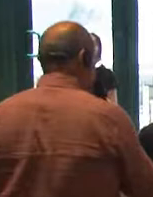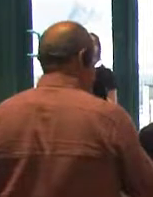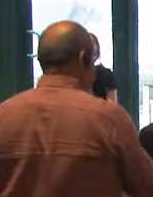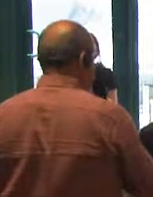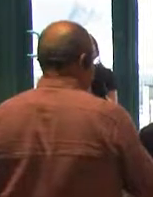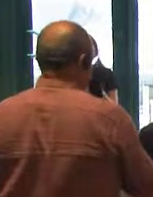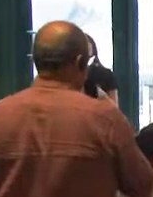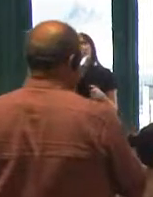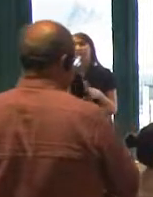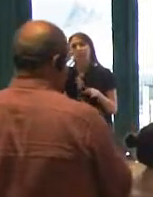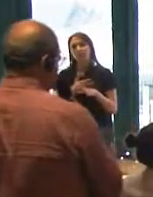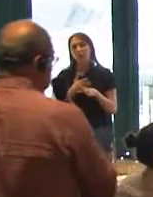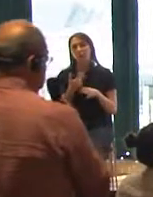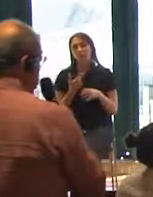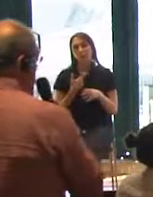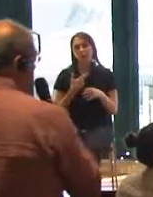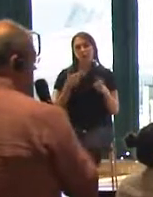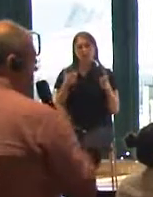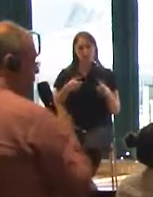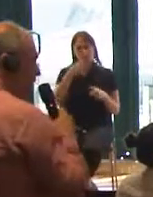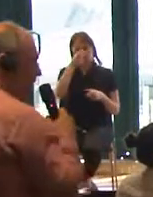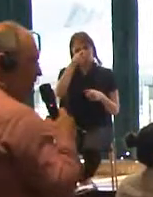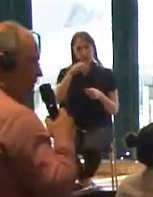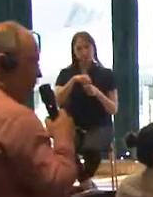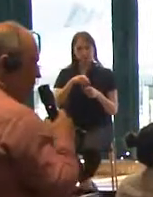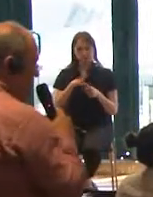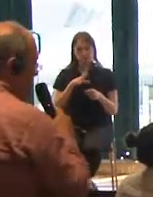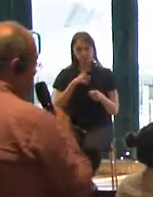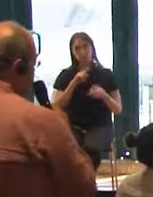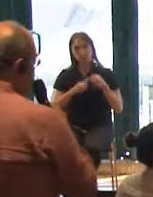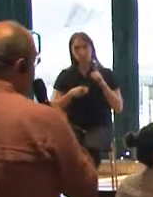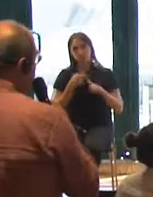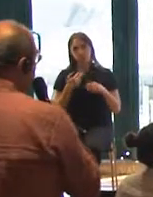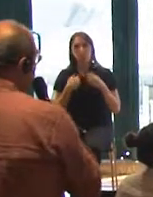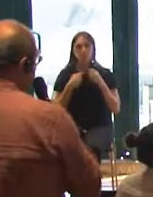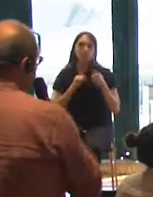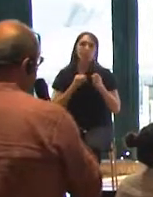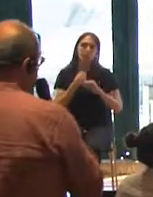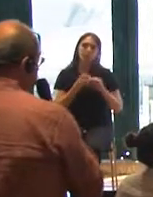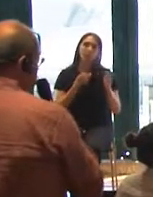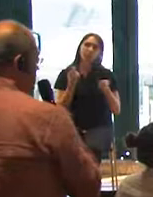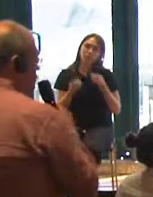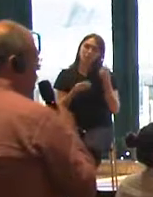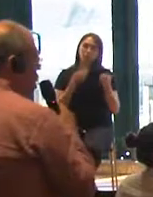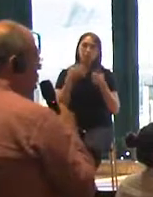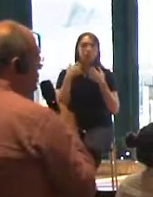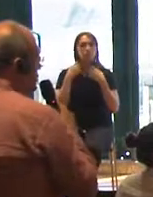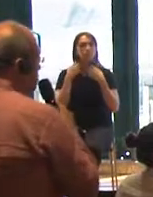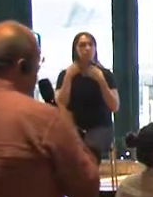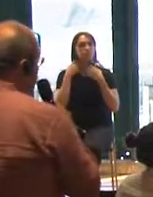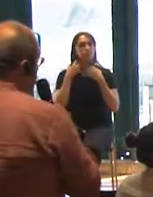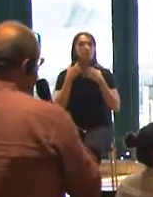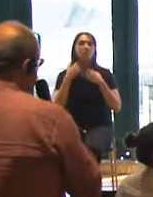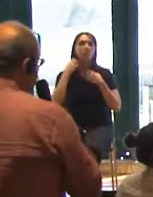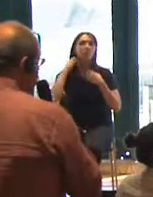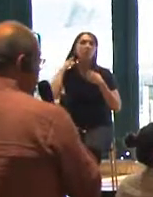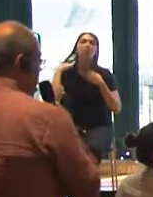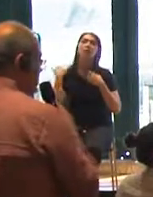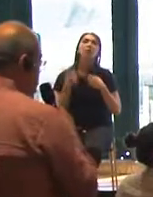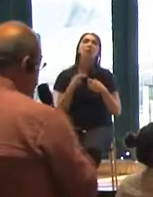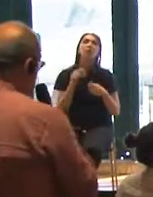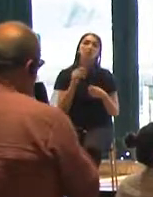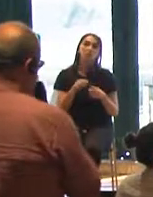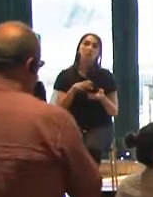and there is a common threat in these authoritarian populist regimes and this is also something we try to